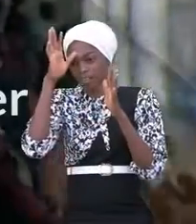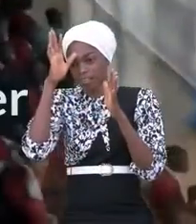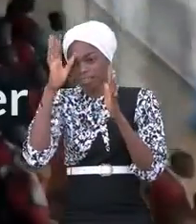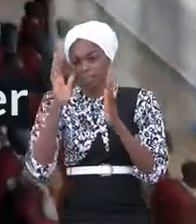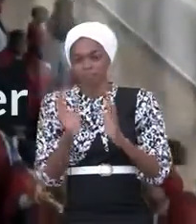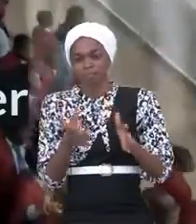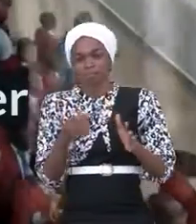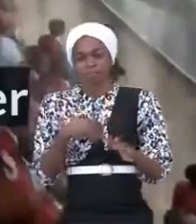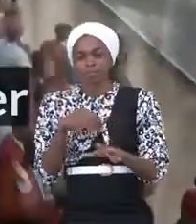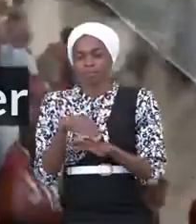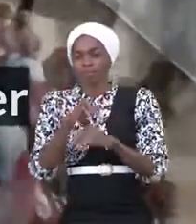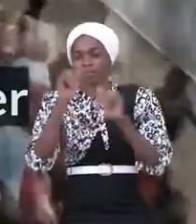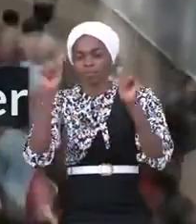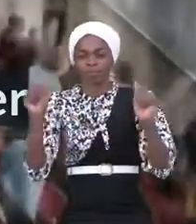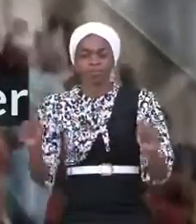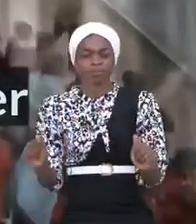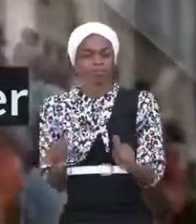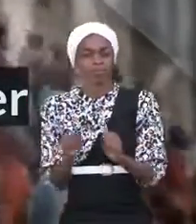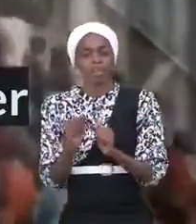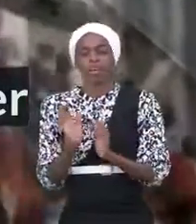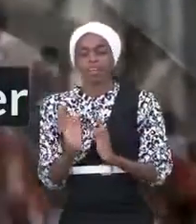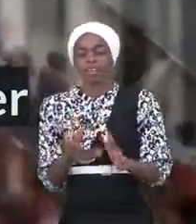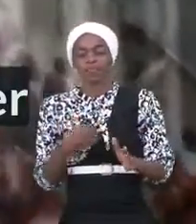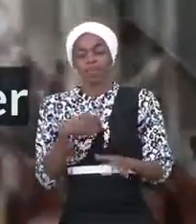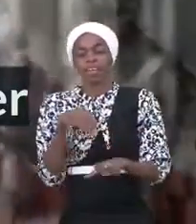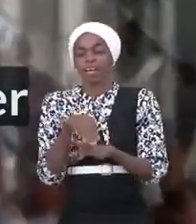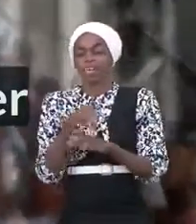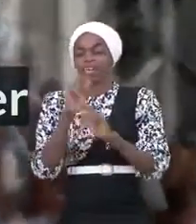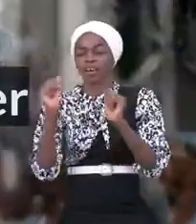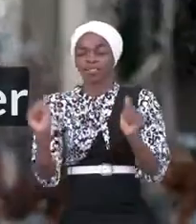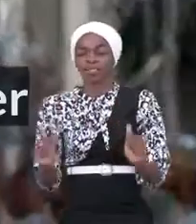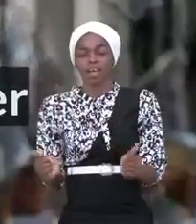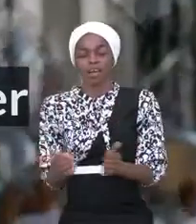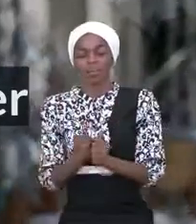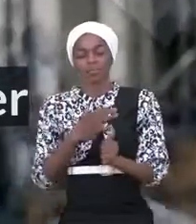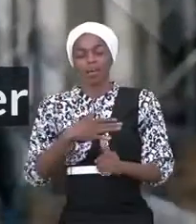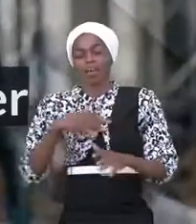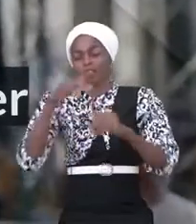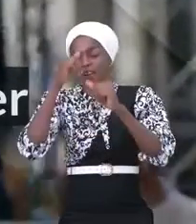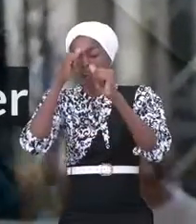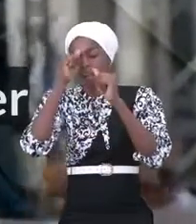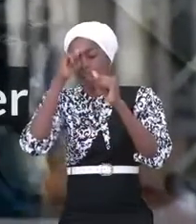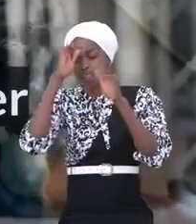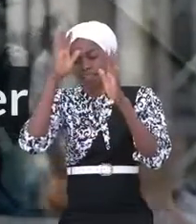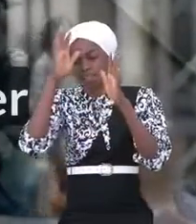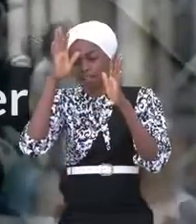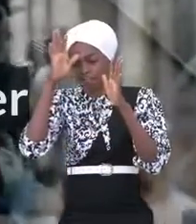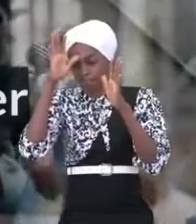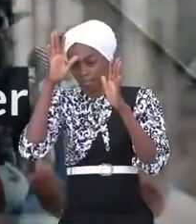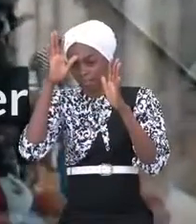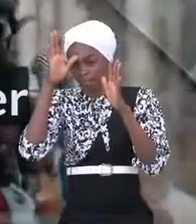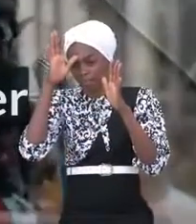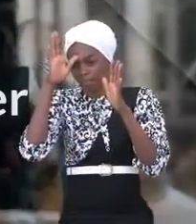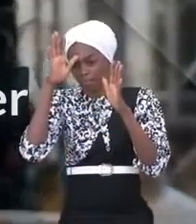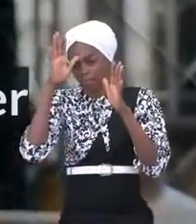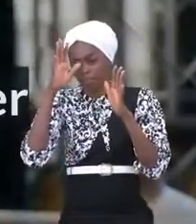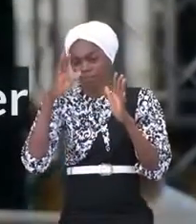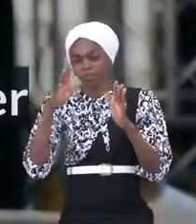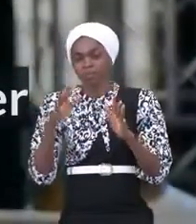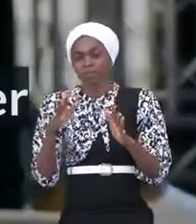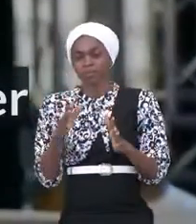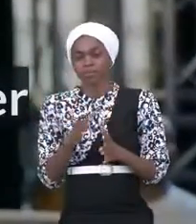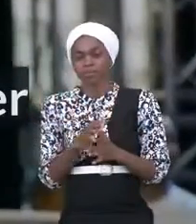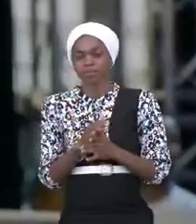Leave me at the altar with my father. Leave me at the altar with my father.